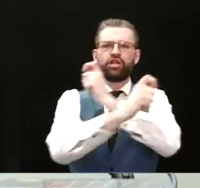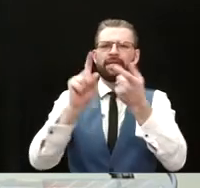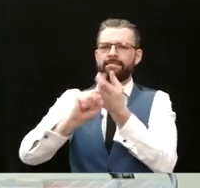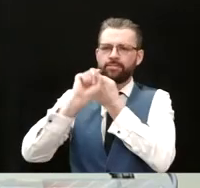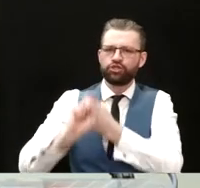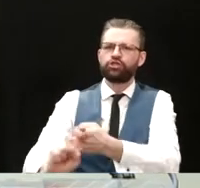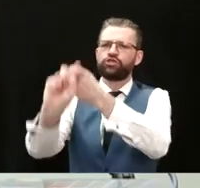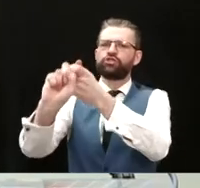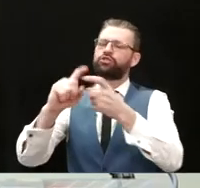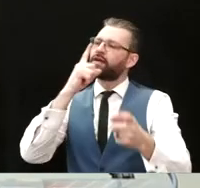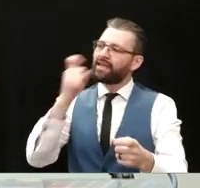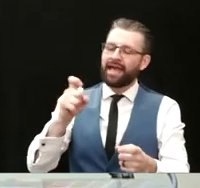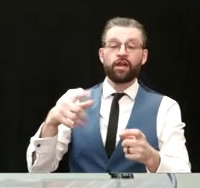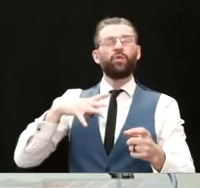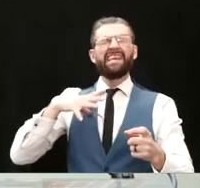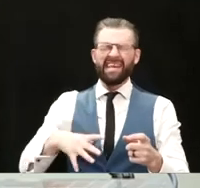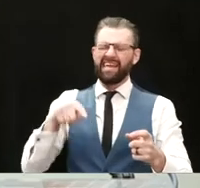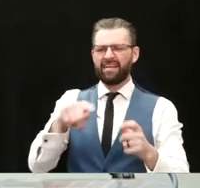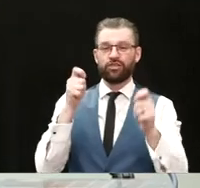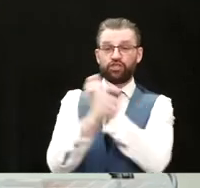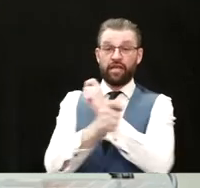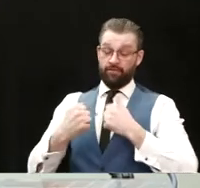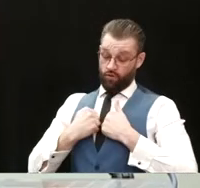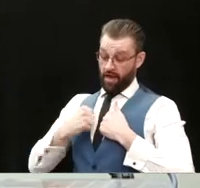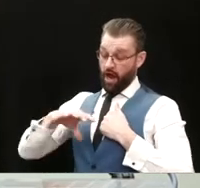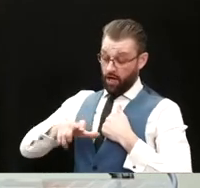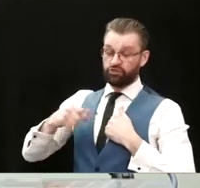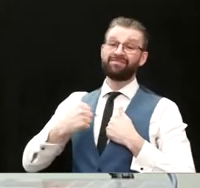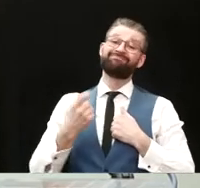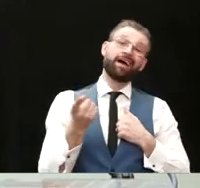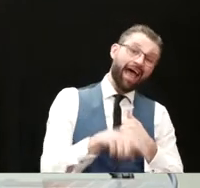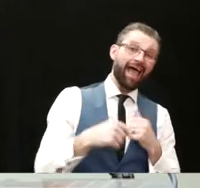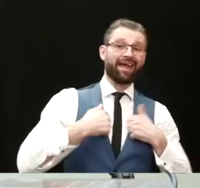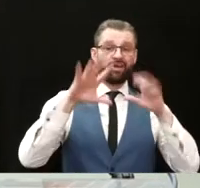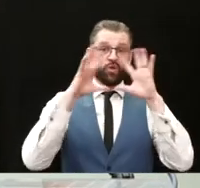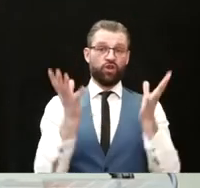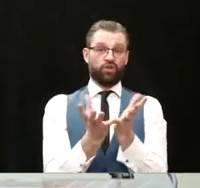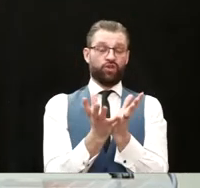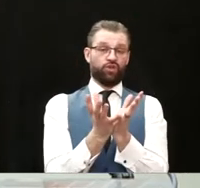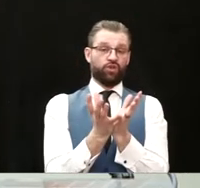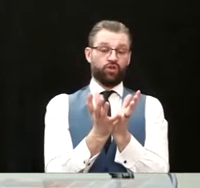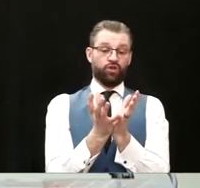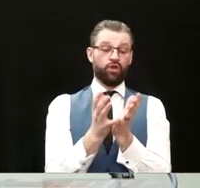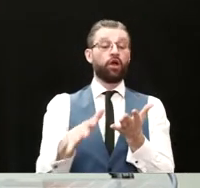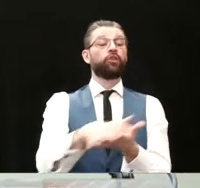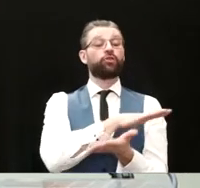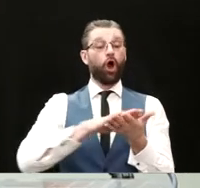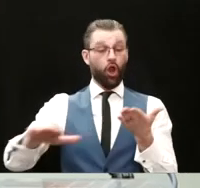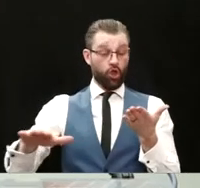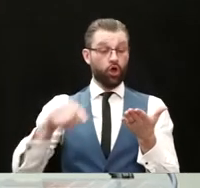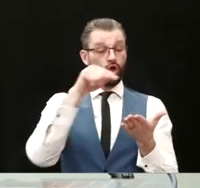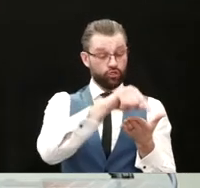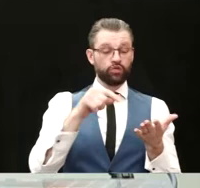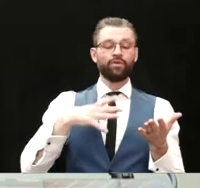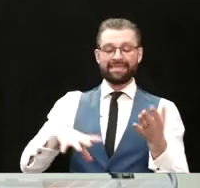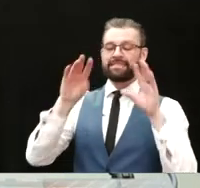the kind of change that's needed in our country and our world. Alongside the Holocaust, we need more